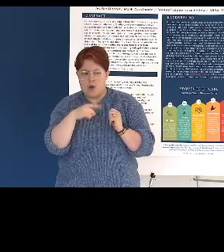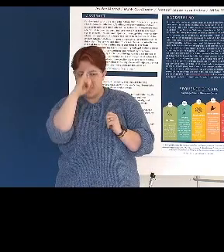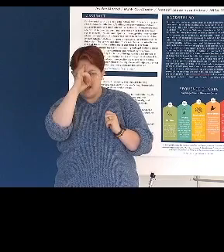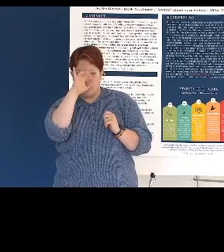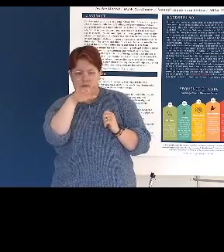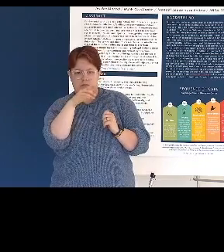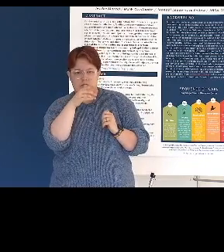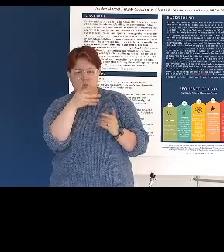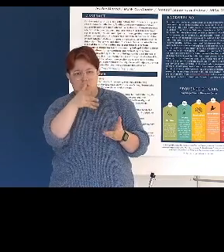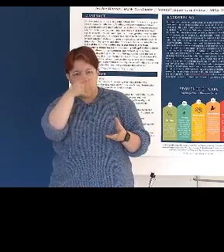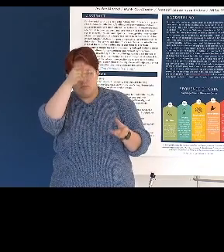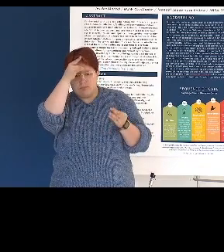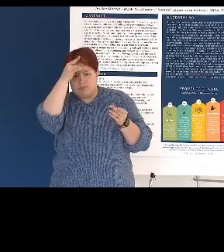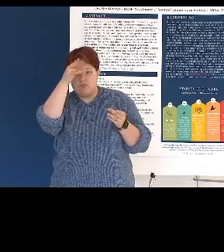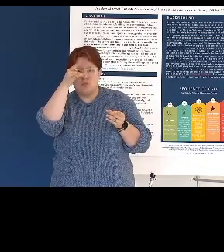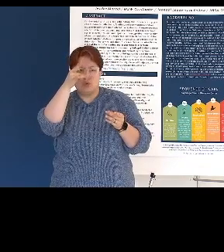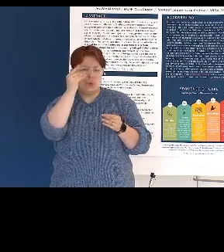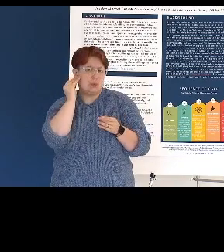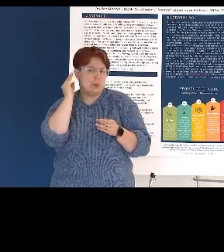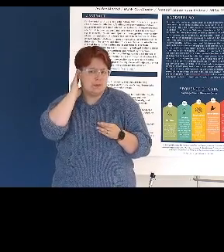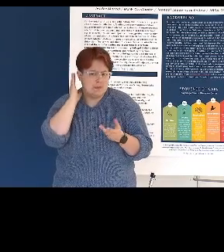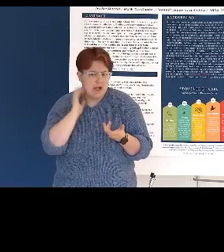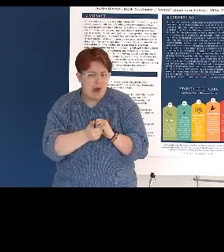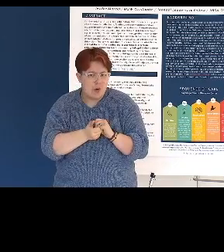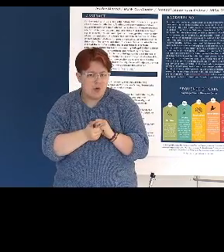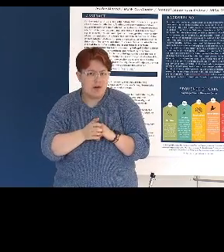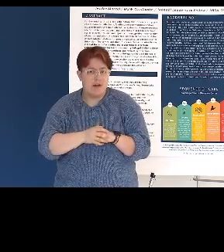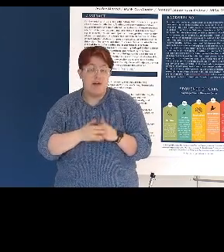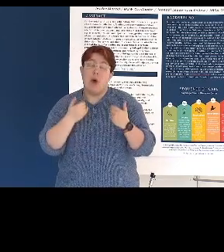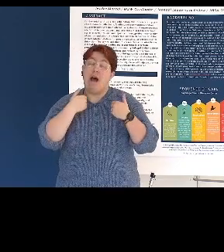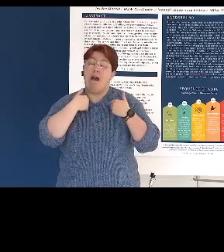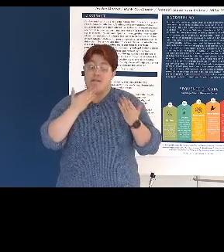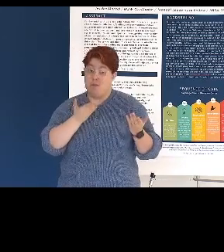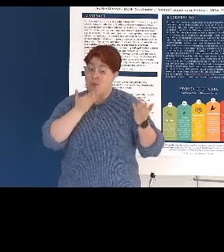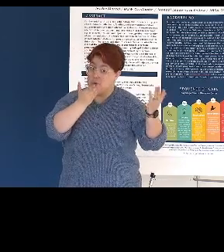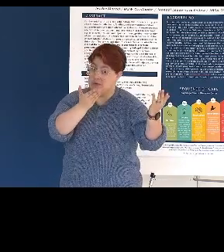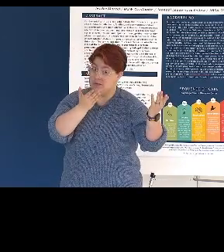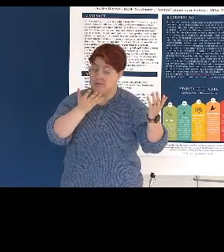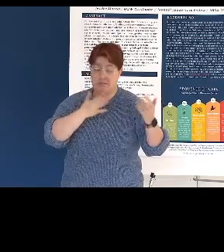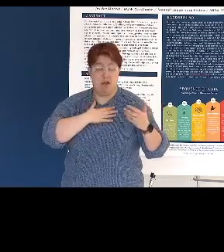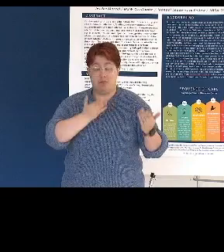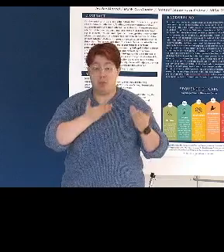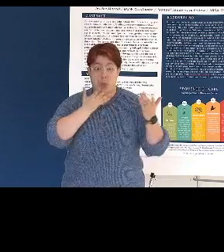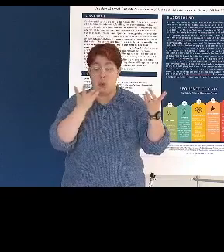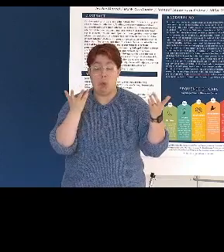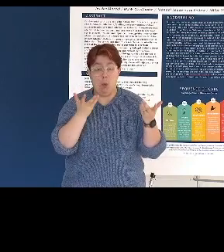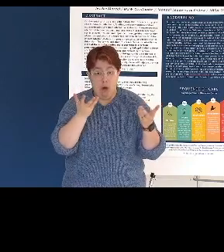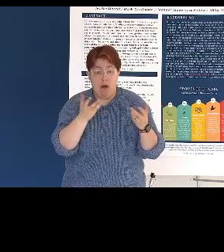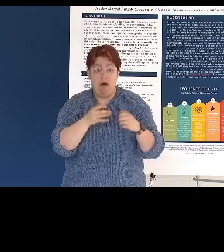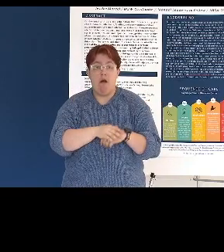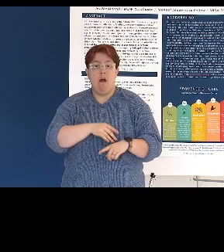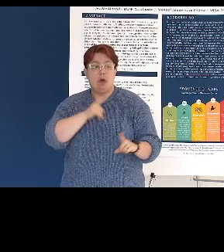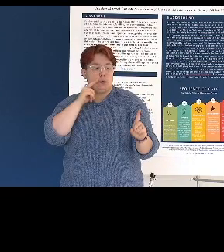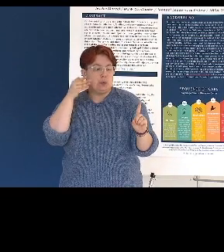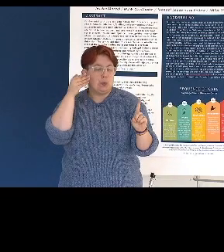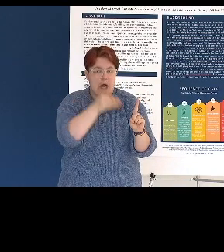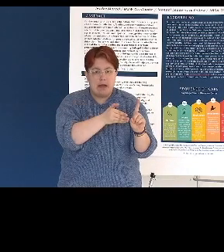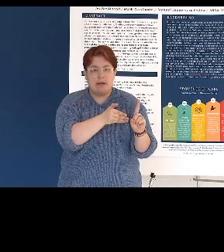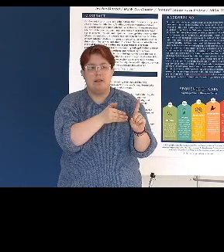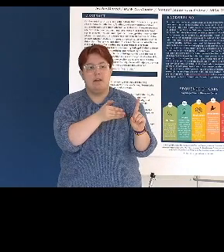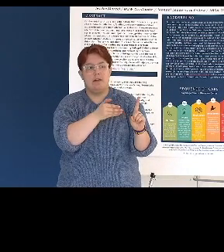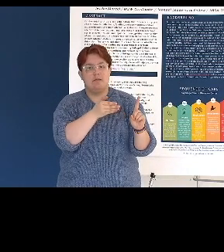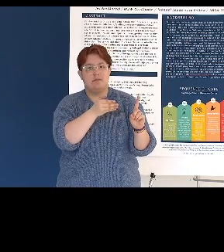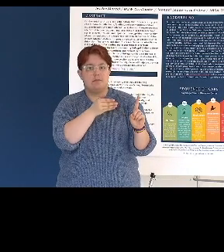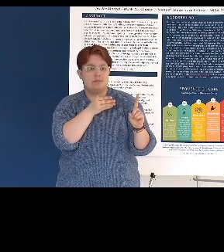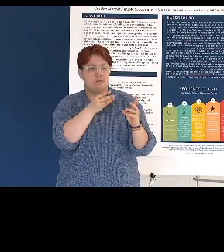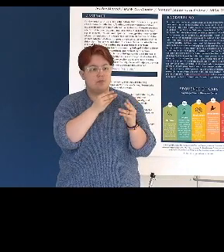in? So I have a proposal, and my proposal is to directly target the dysregulation